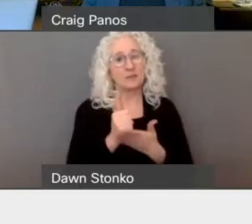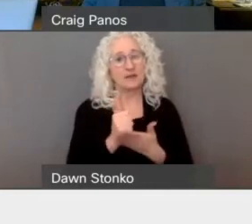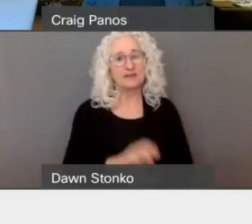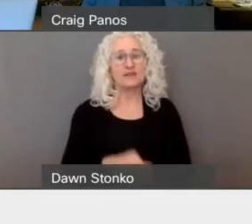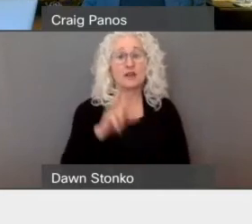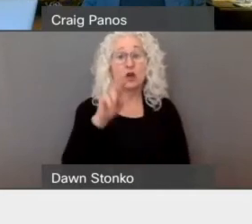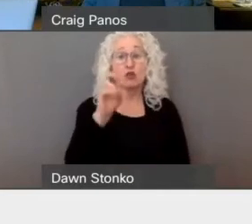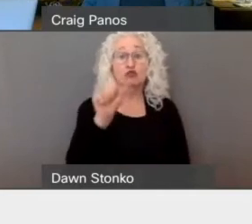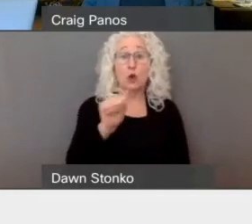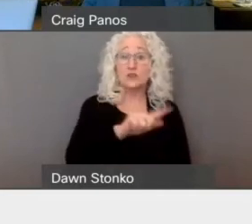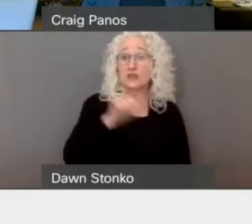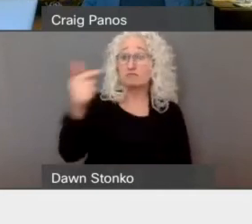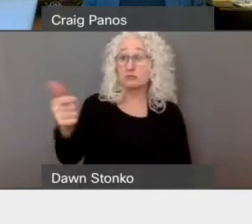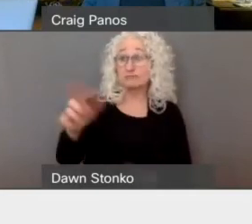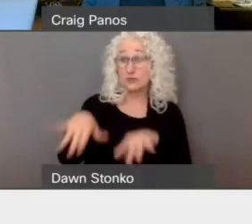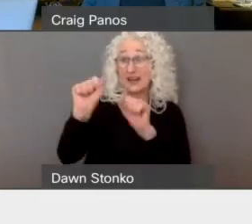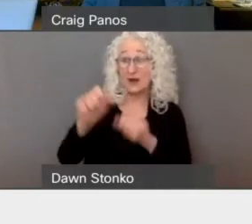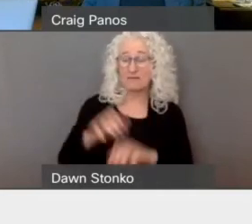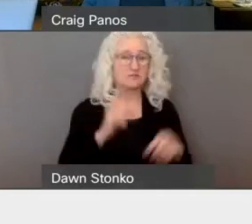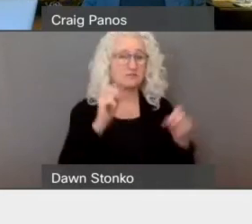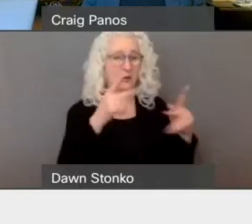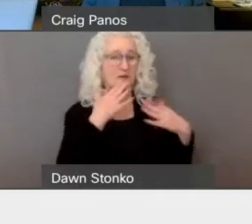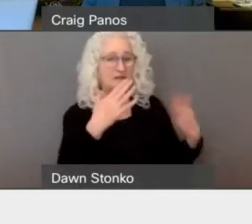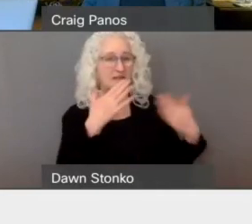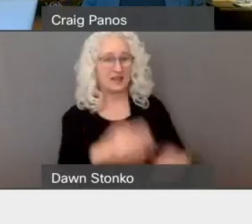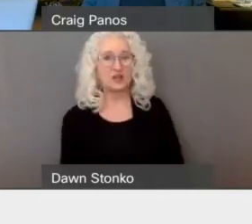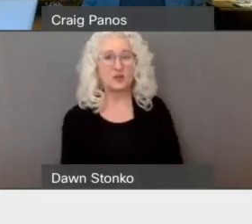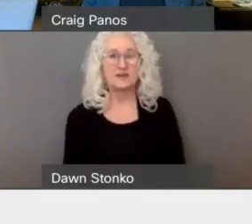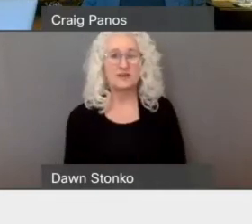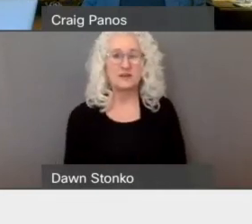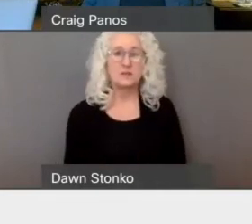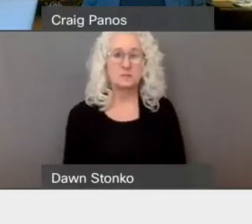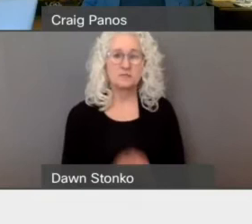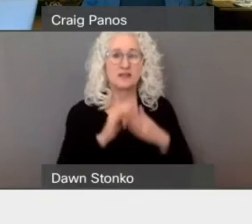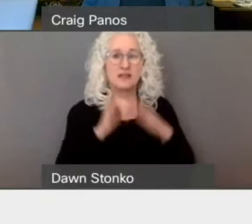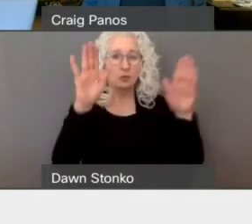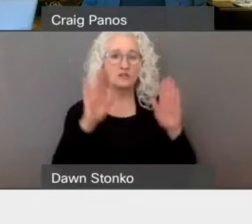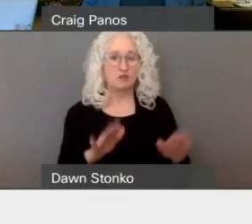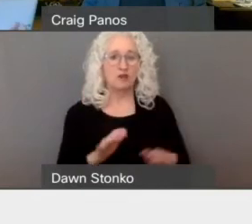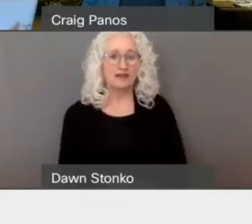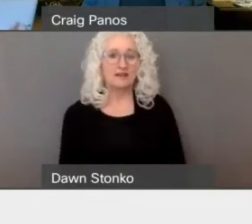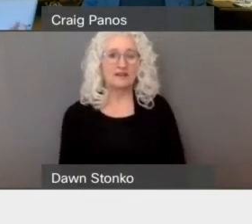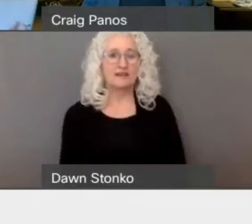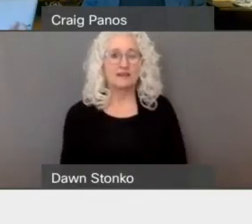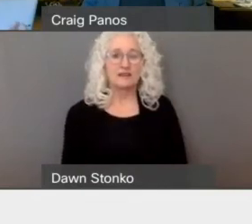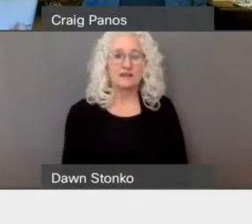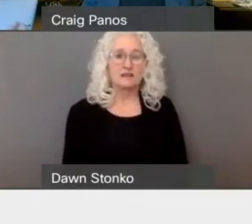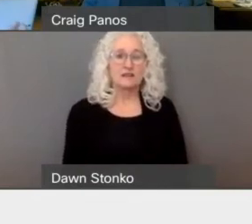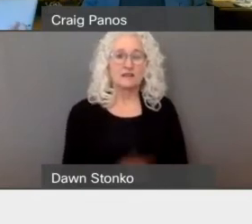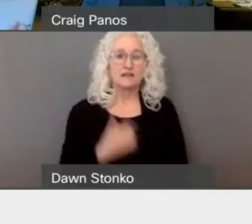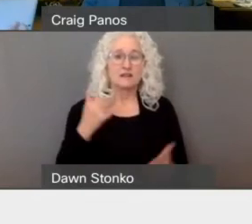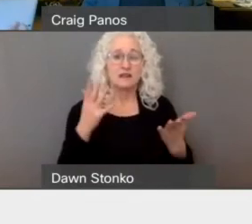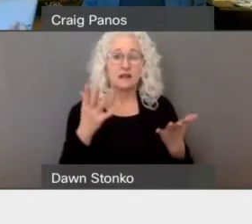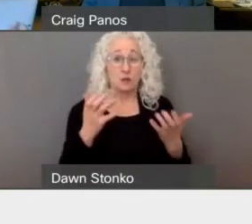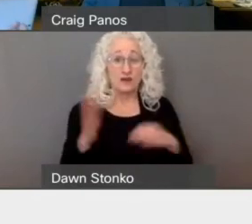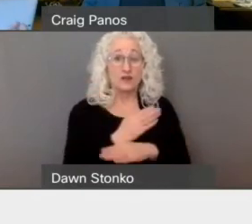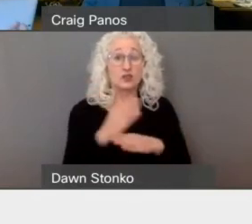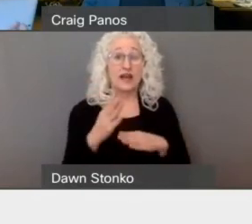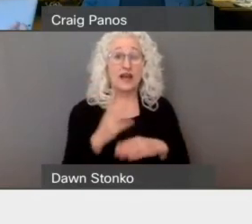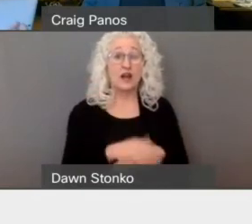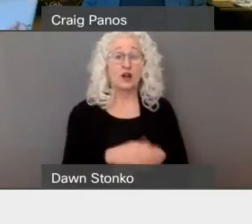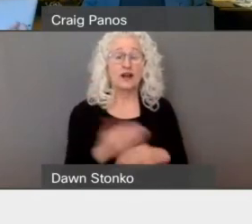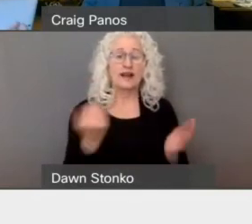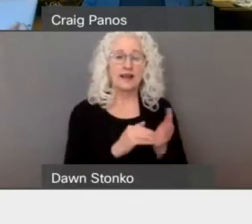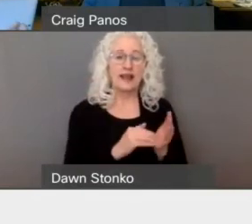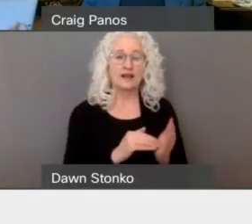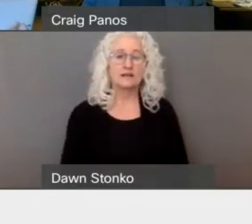you. Thank you, Deidre. That was great. I do want to share, and